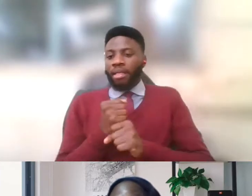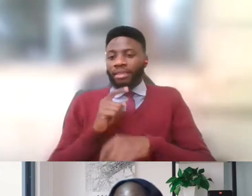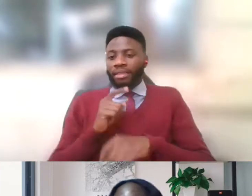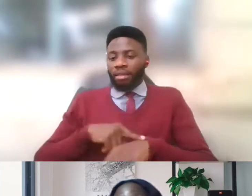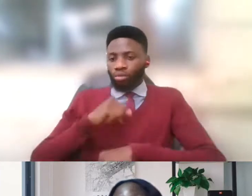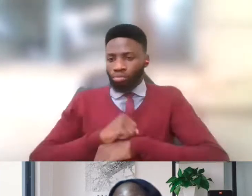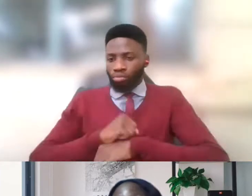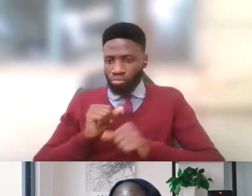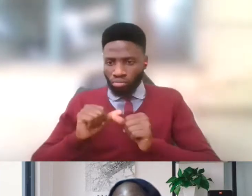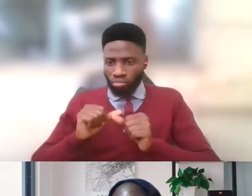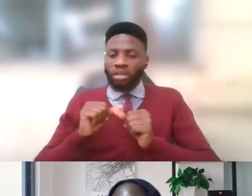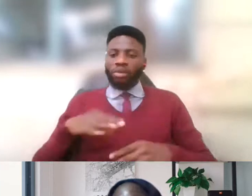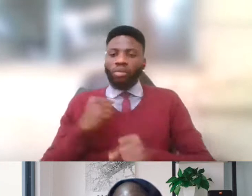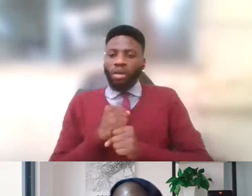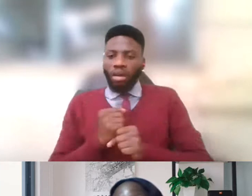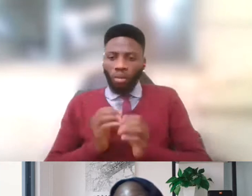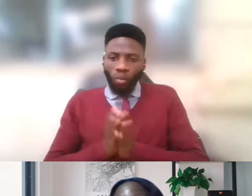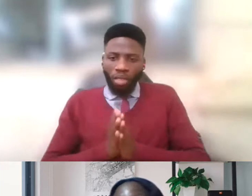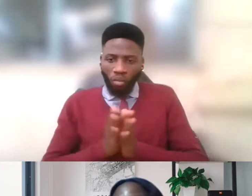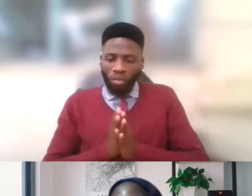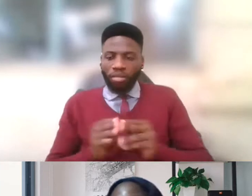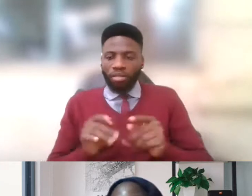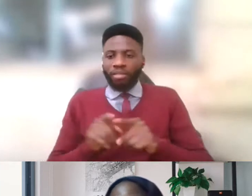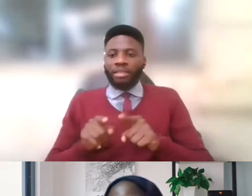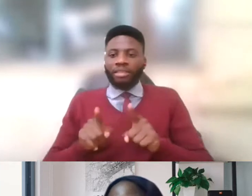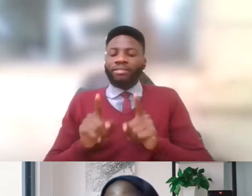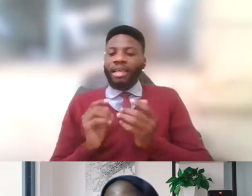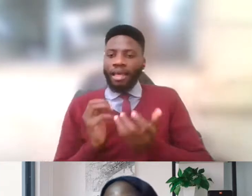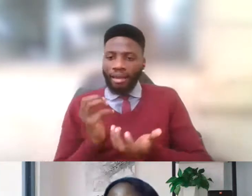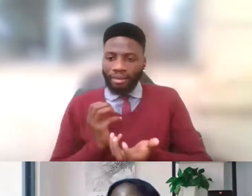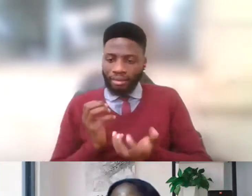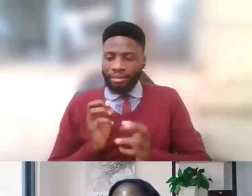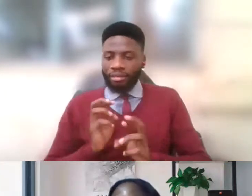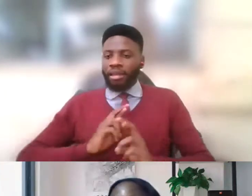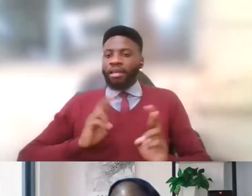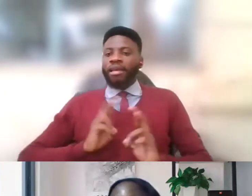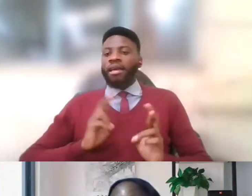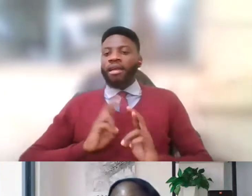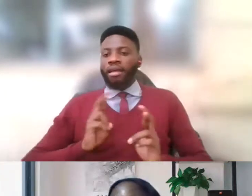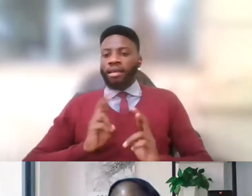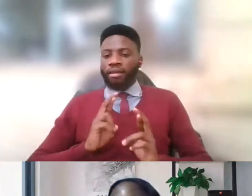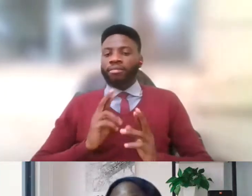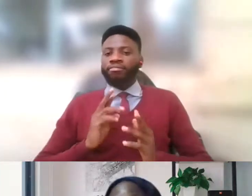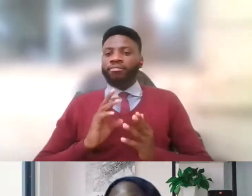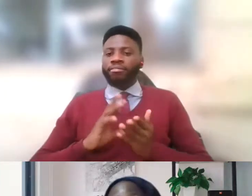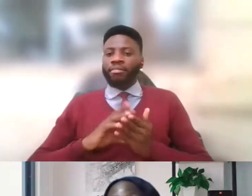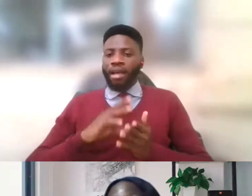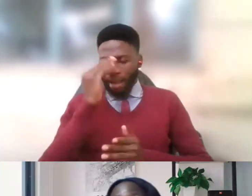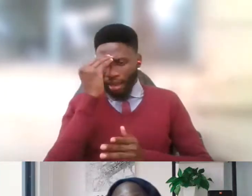So, you know, I see a world where the human interaction will be